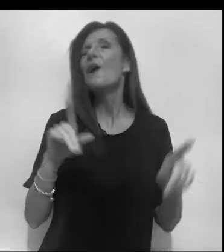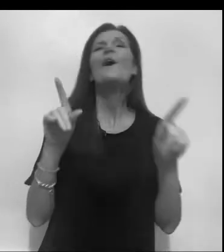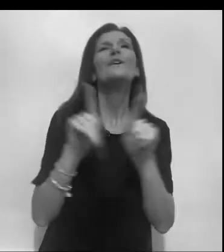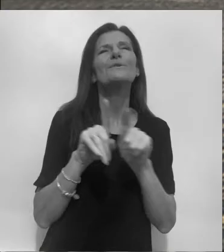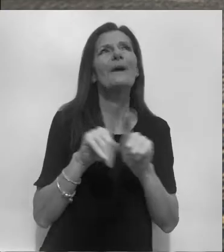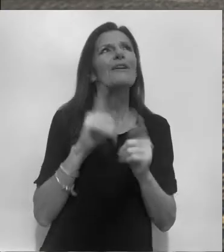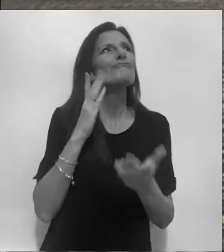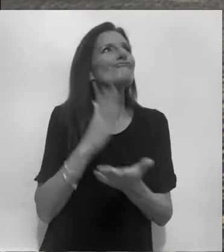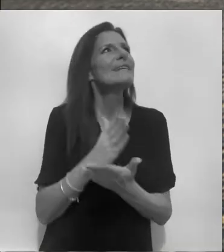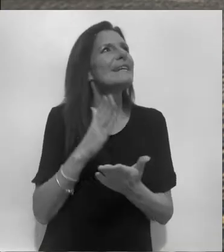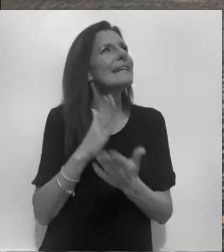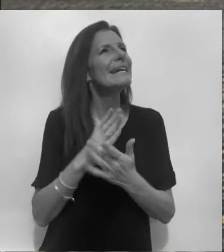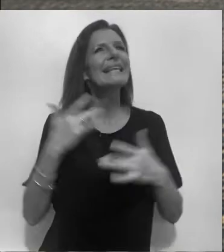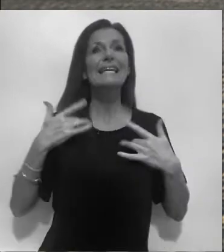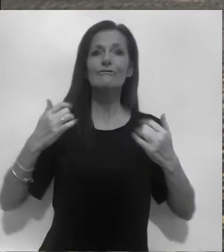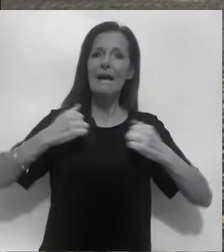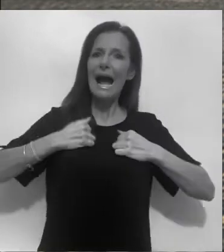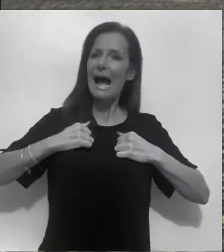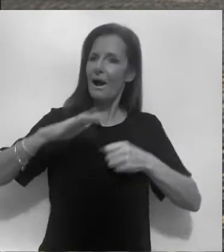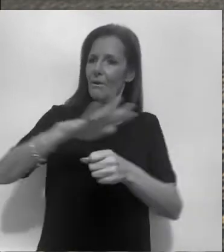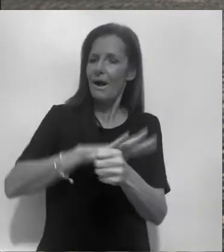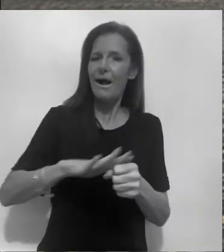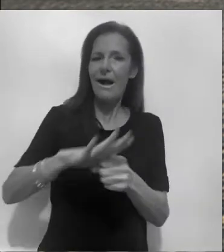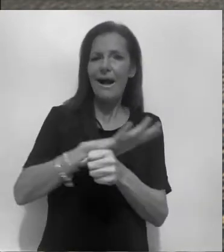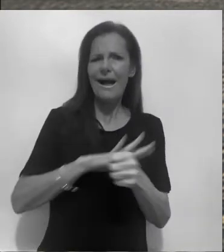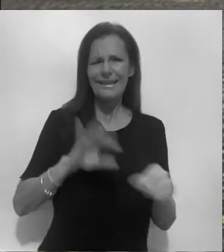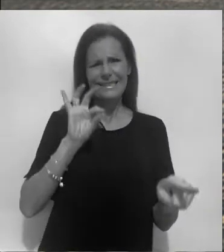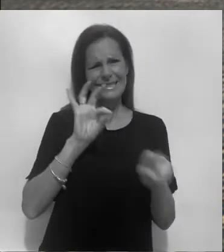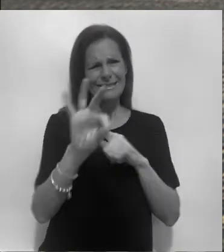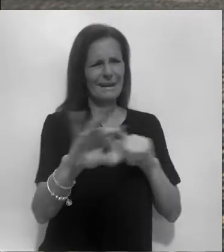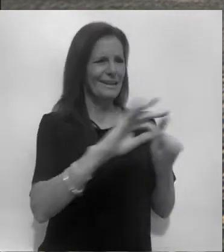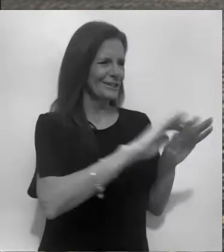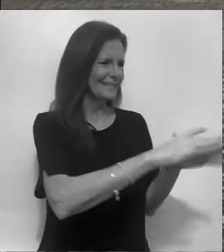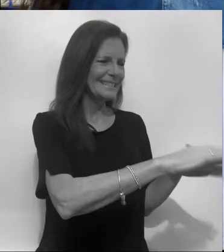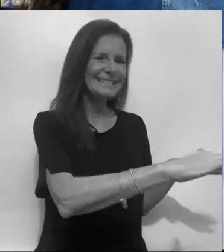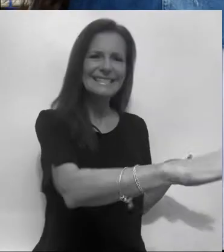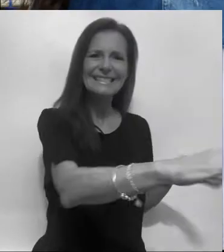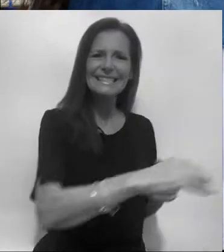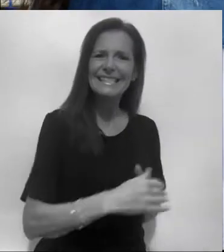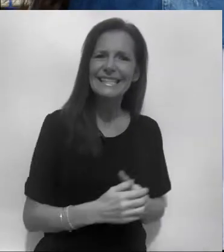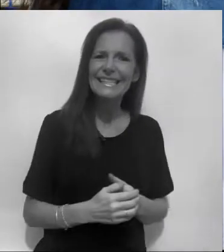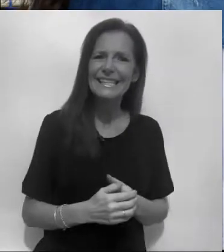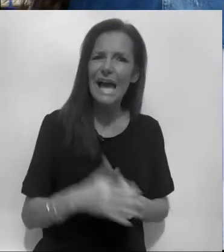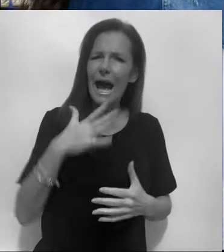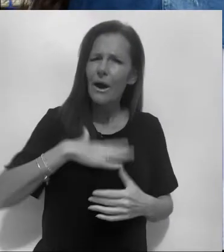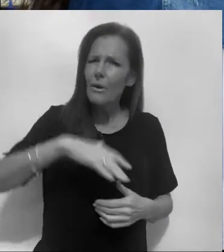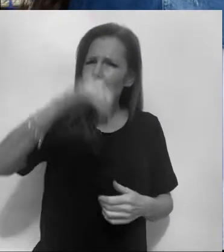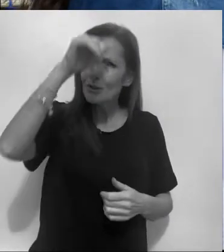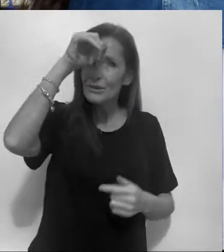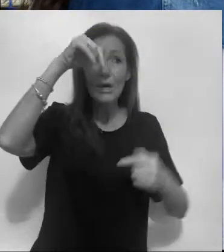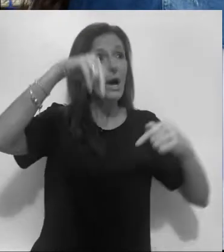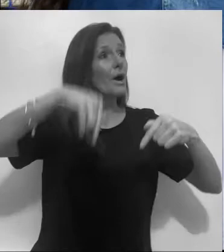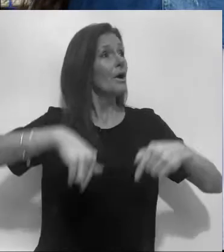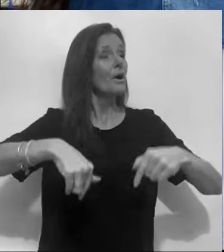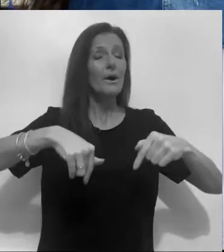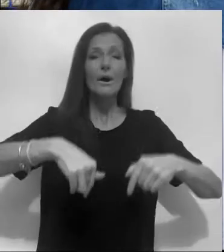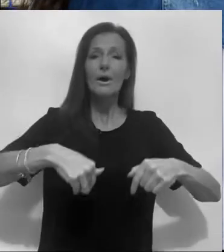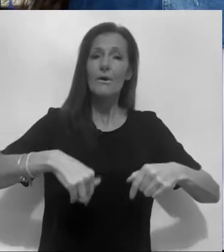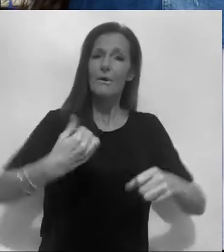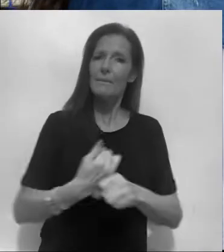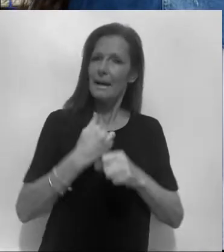in the spaces that we live, especially living by the sea. I want to know how where we live makes us